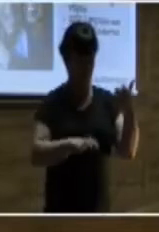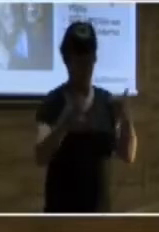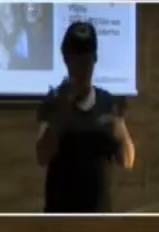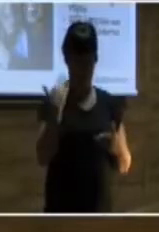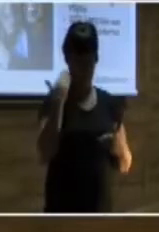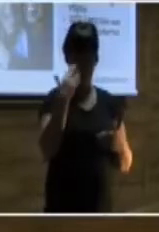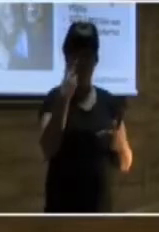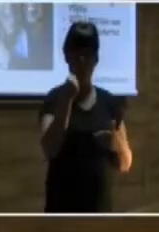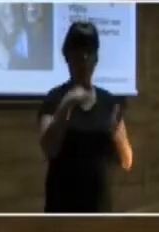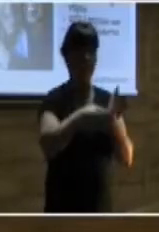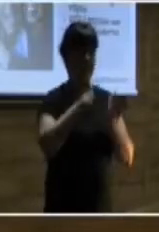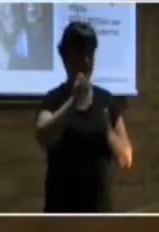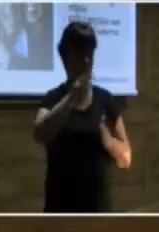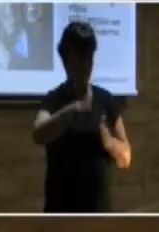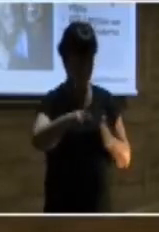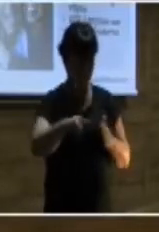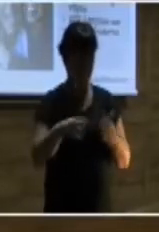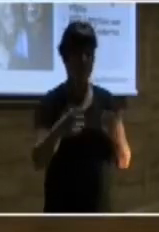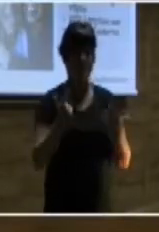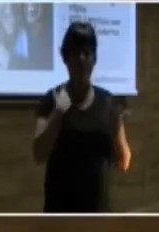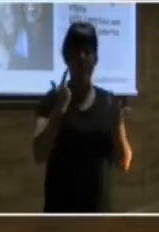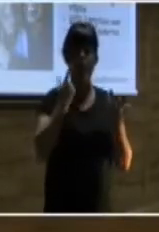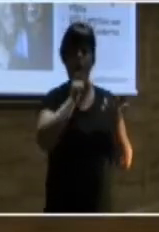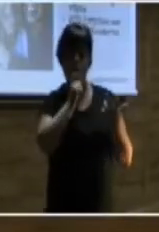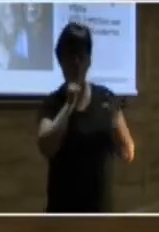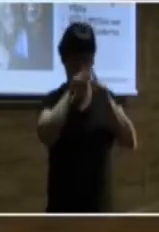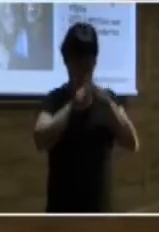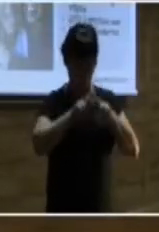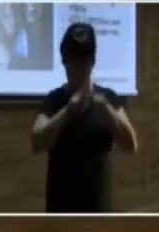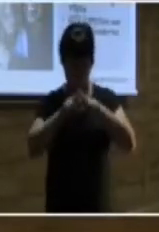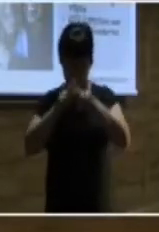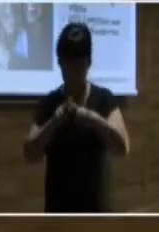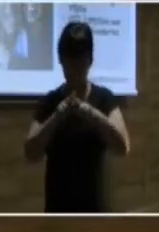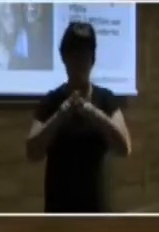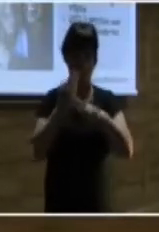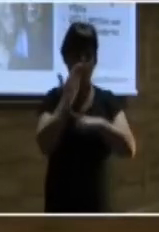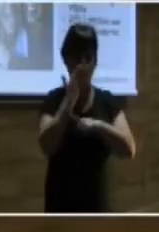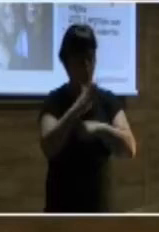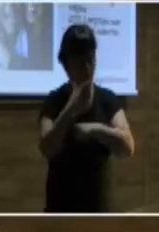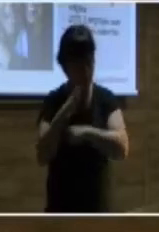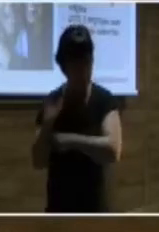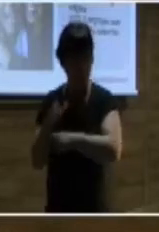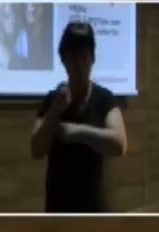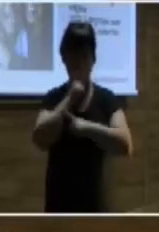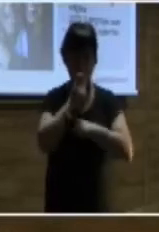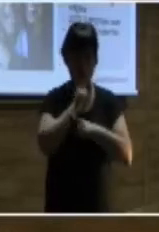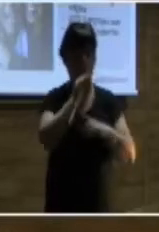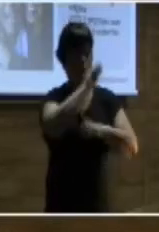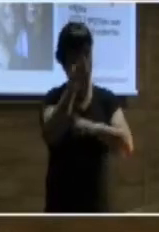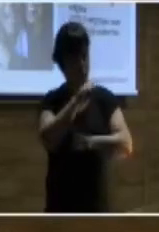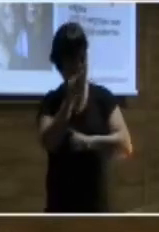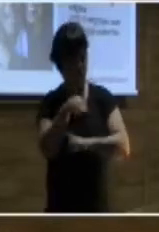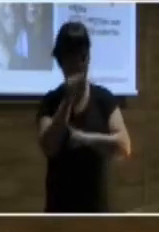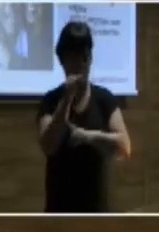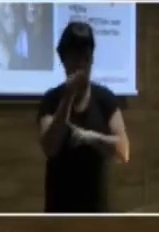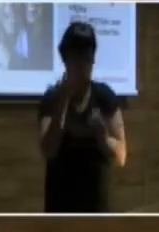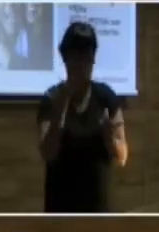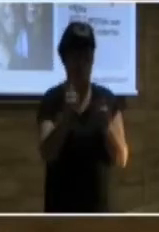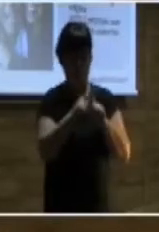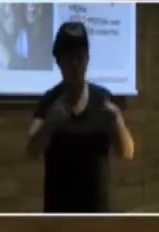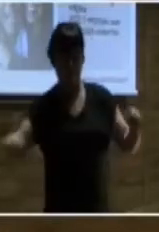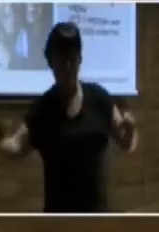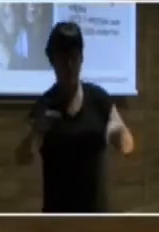and suggestions how to structure long-term care for governments in looking after people